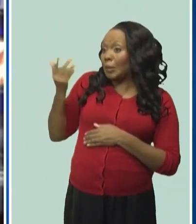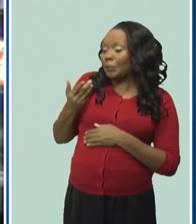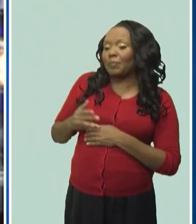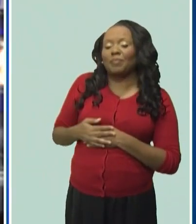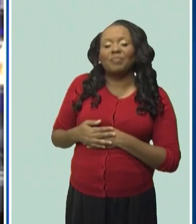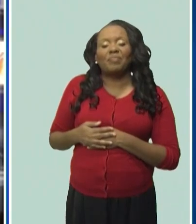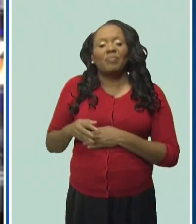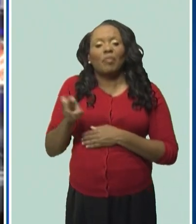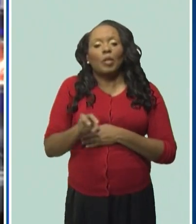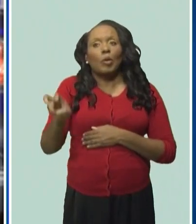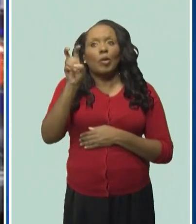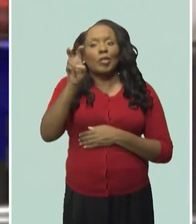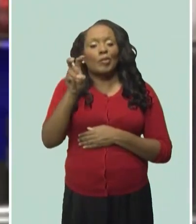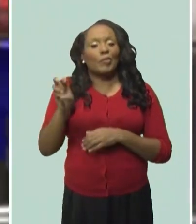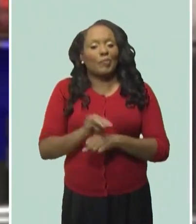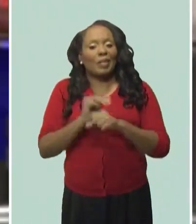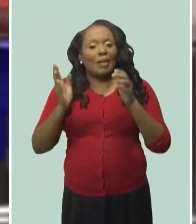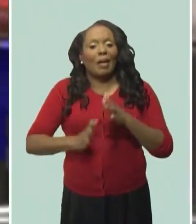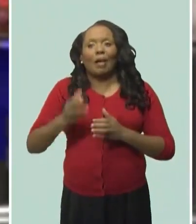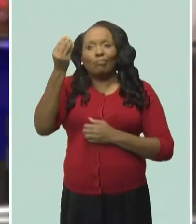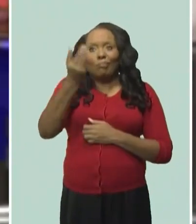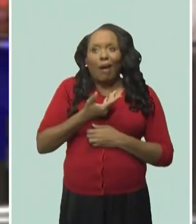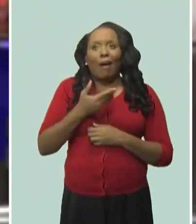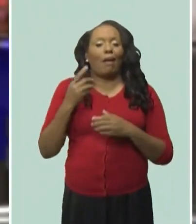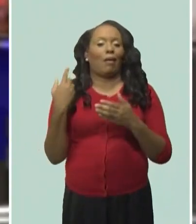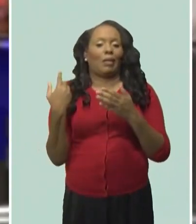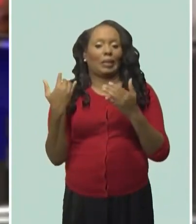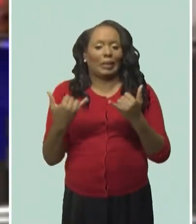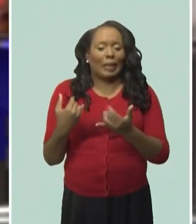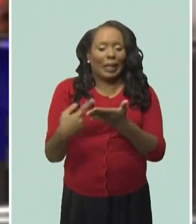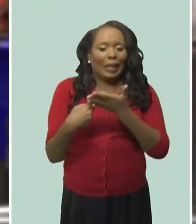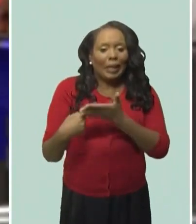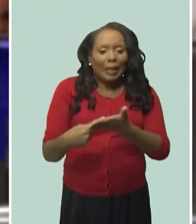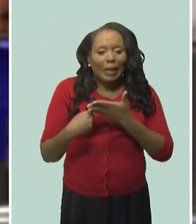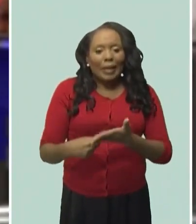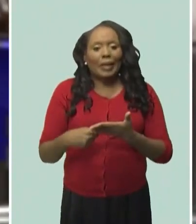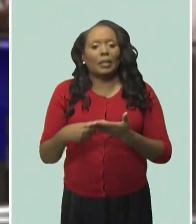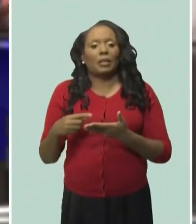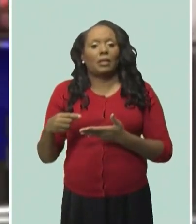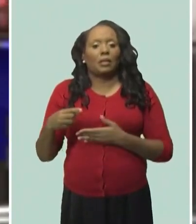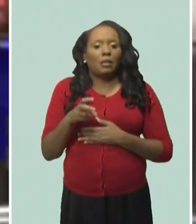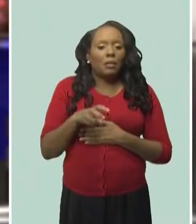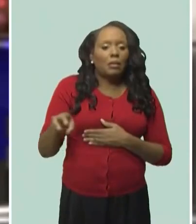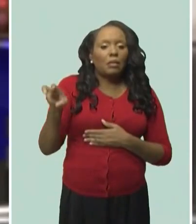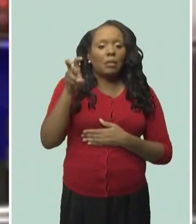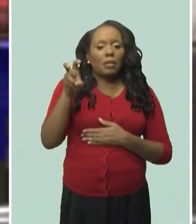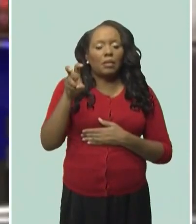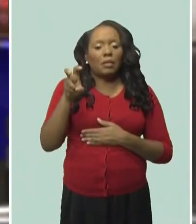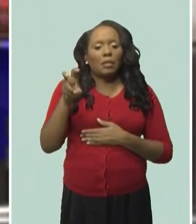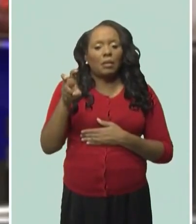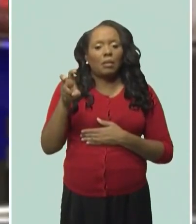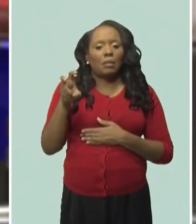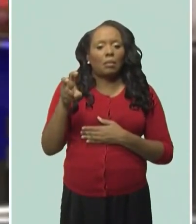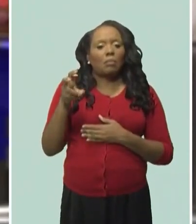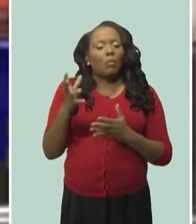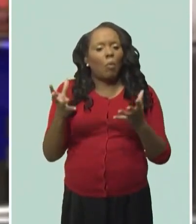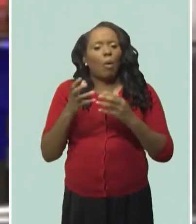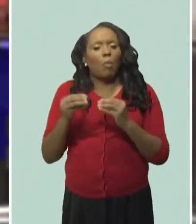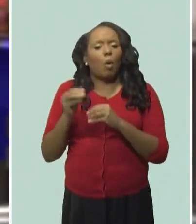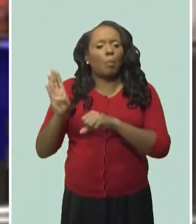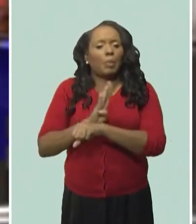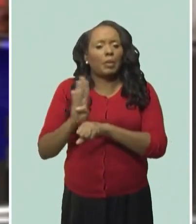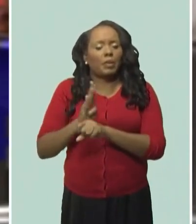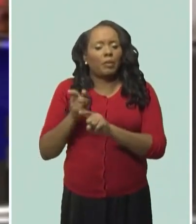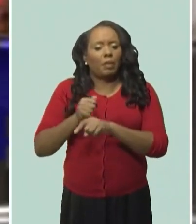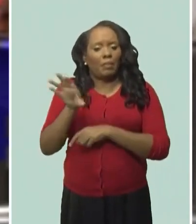Tourism Minister Ian Gooding-Edgell today that discussions continue to drive tourism business from the African continent. He says it is a work